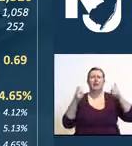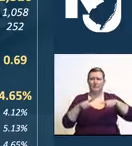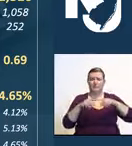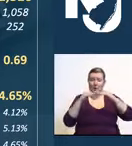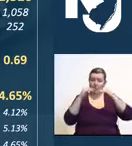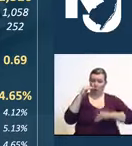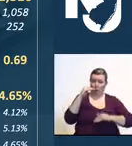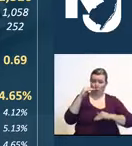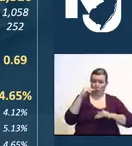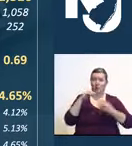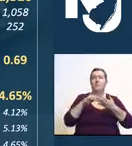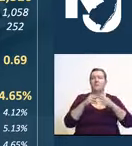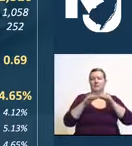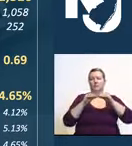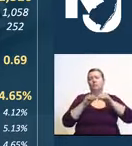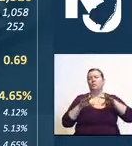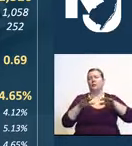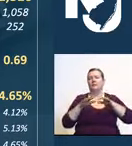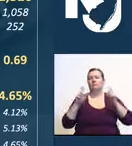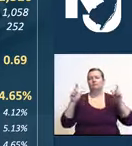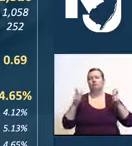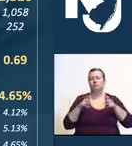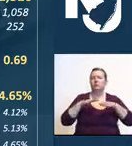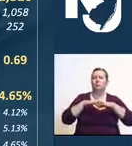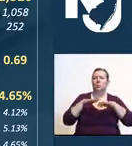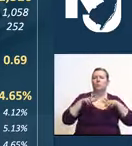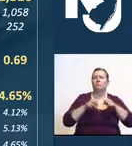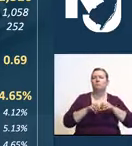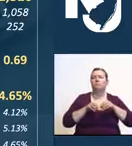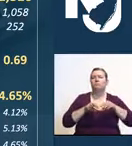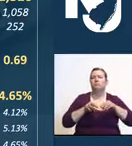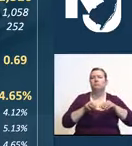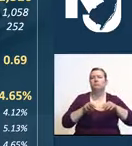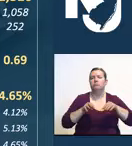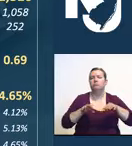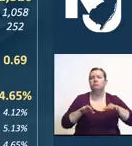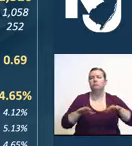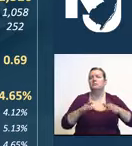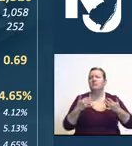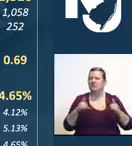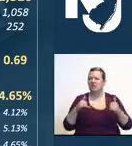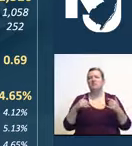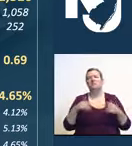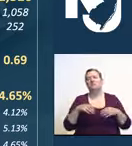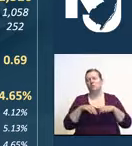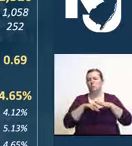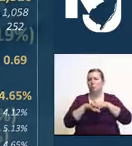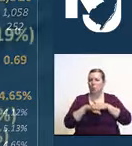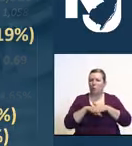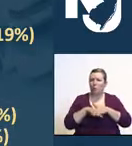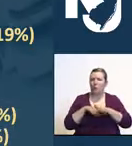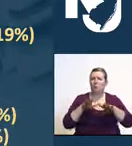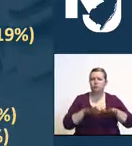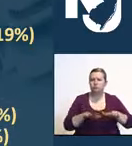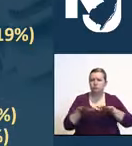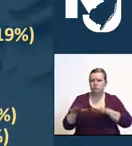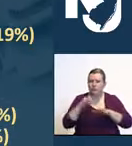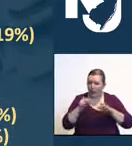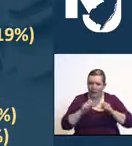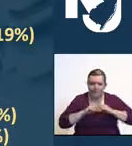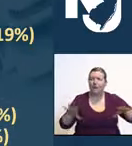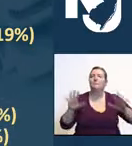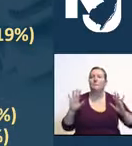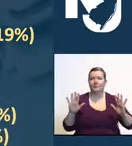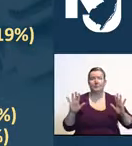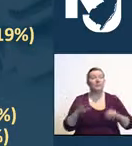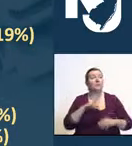decreasing level of spread. The spread is still slowing, and that's a good thing. Let's hop over to the vaccination numbers. We